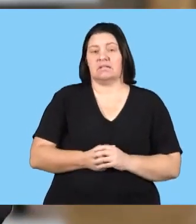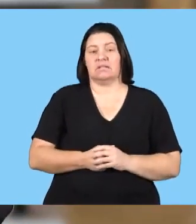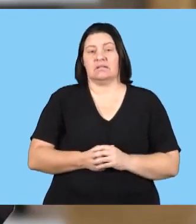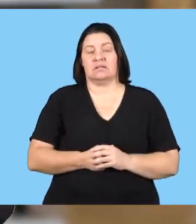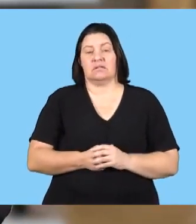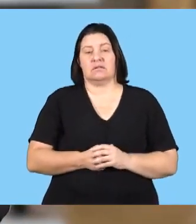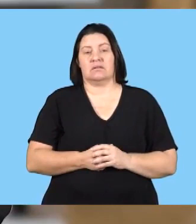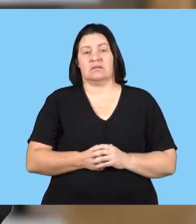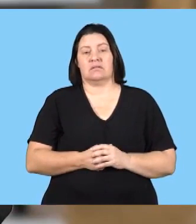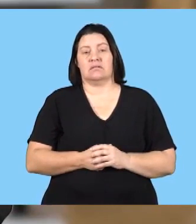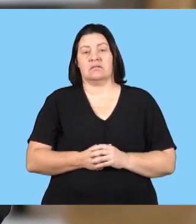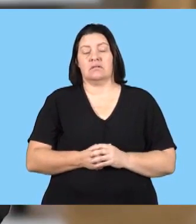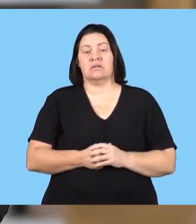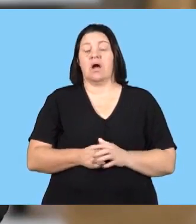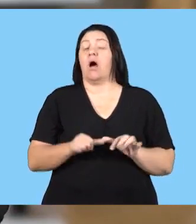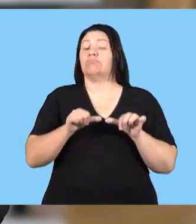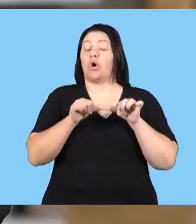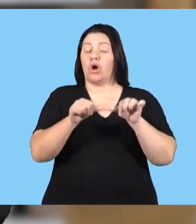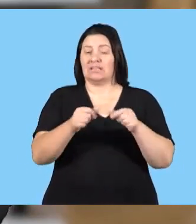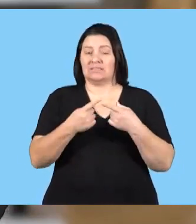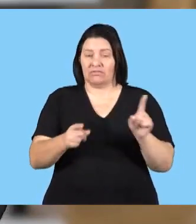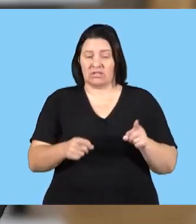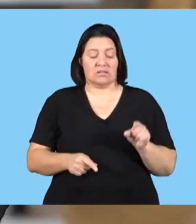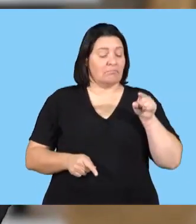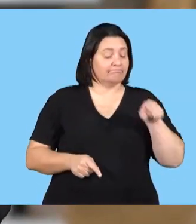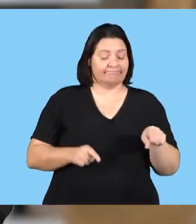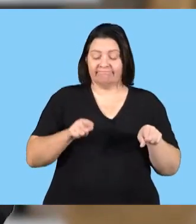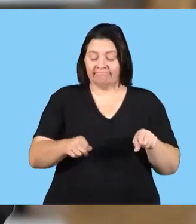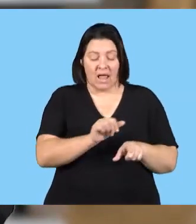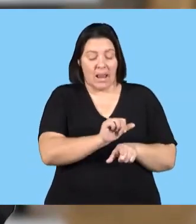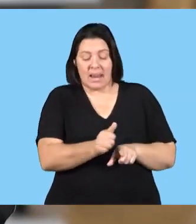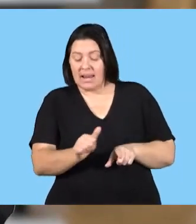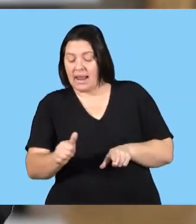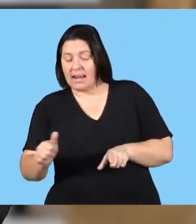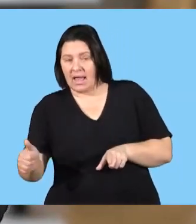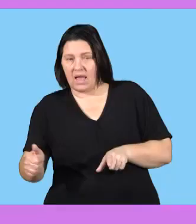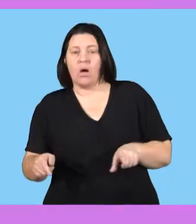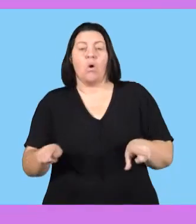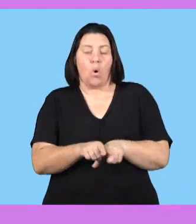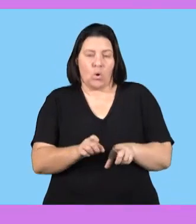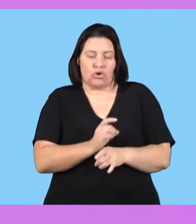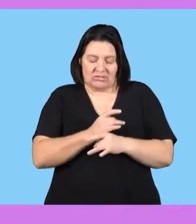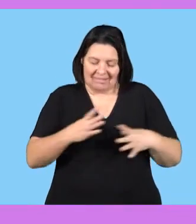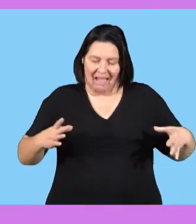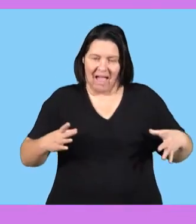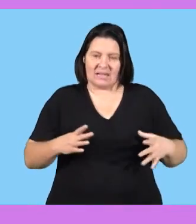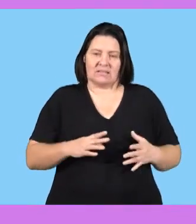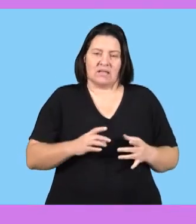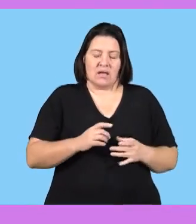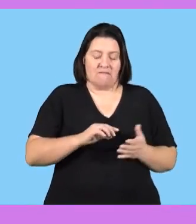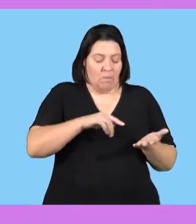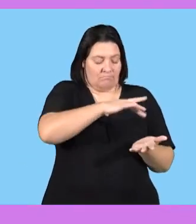much as it's having the constant difference between two consecutive values, it also starts at the